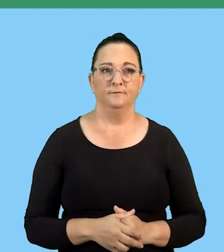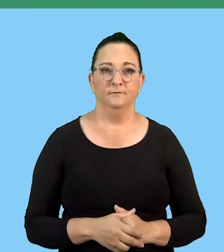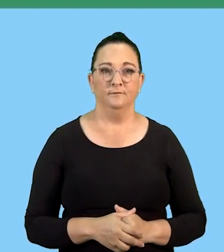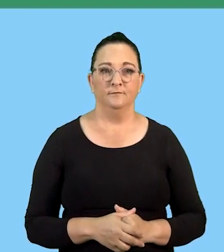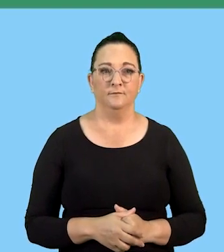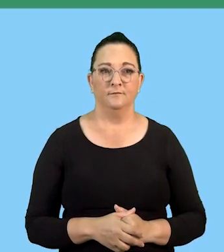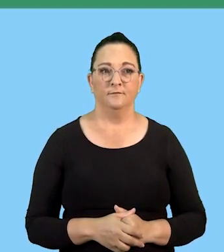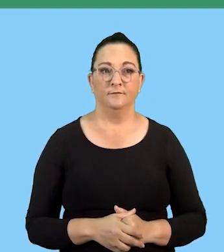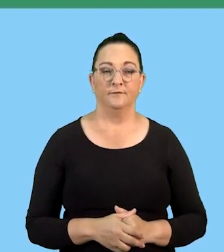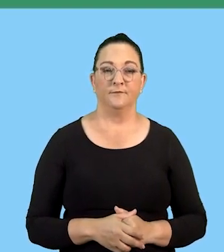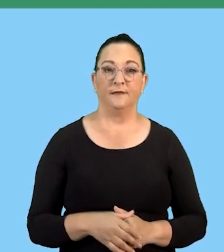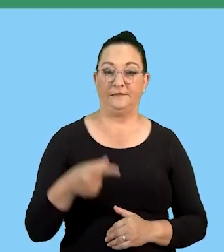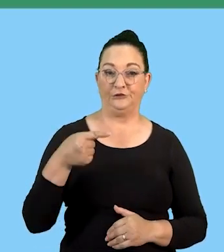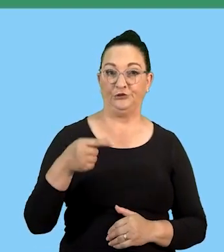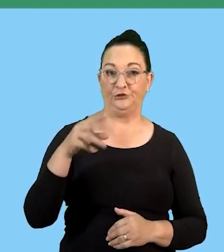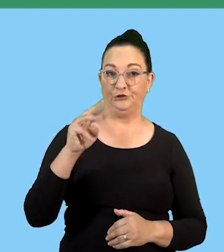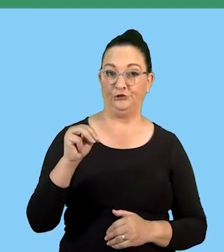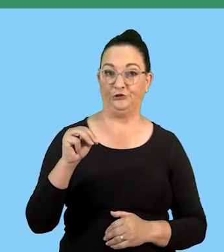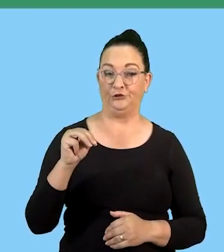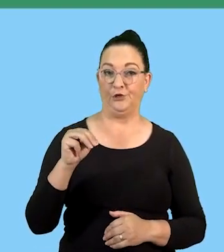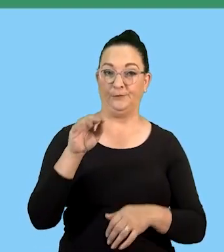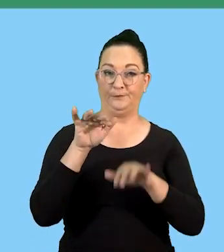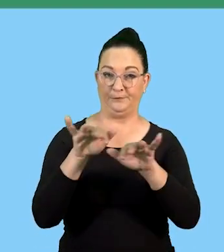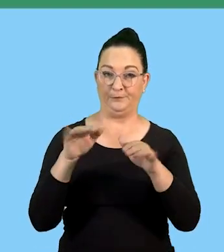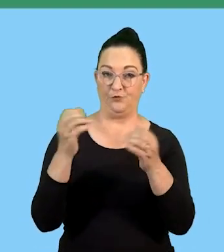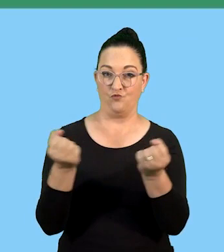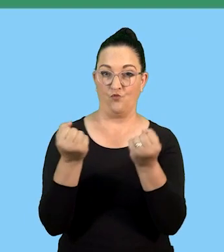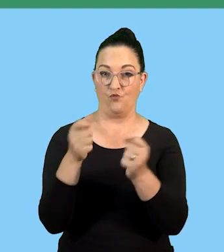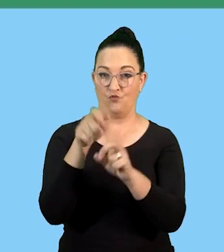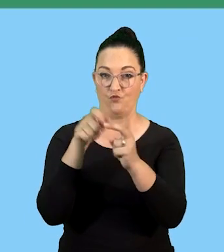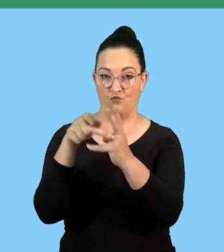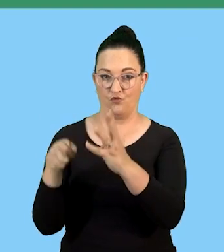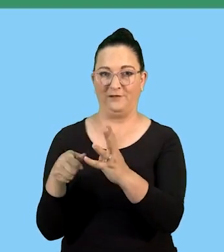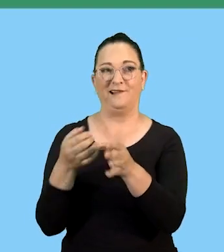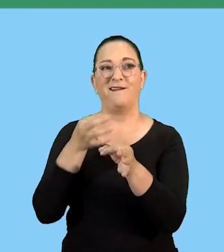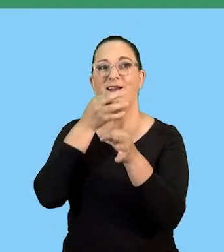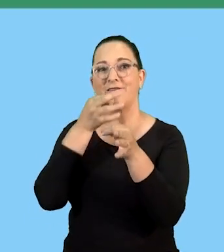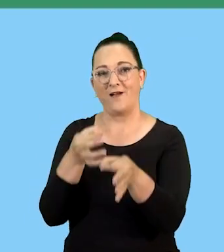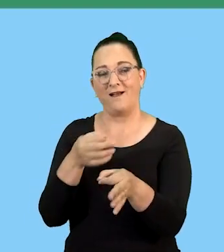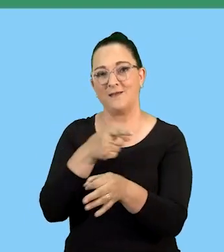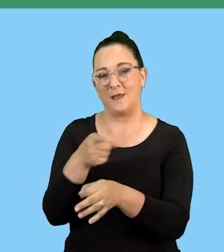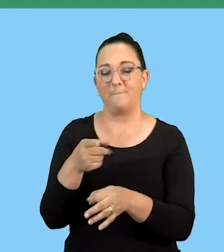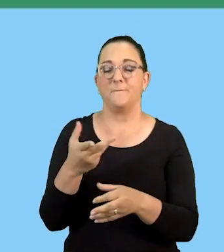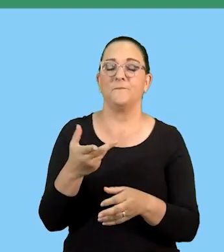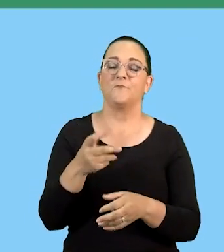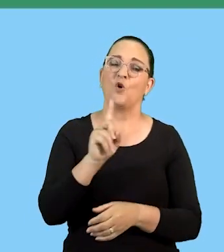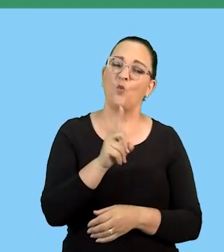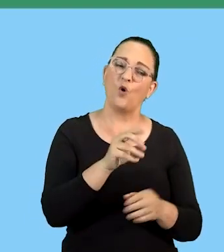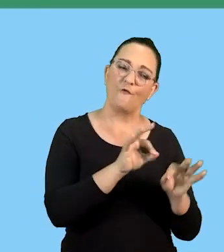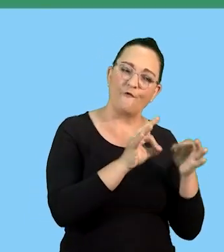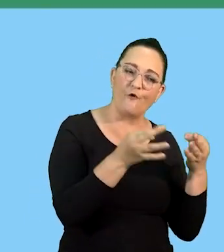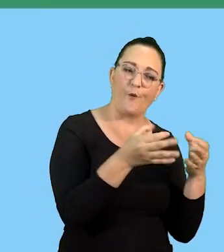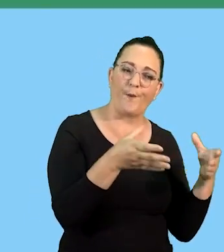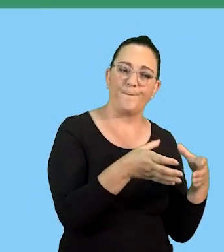follows: advise the employees of GM on the functions of workplace forums. What are the functions of